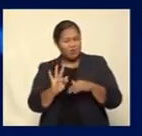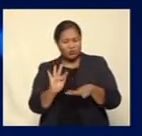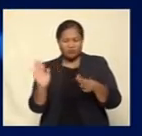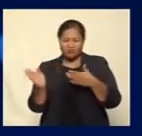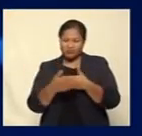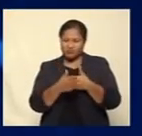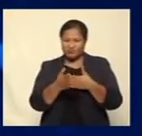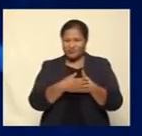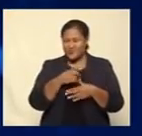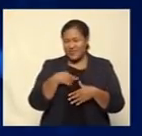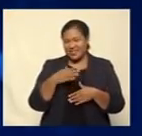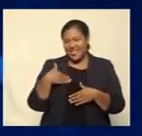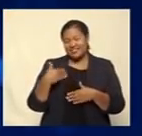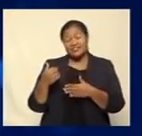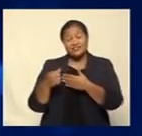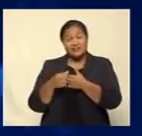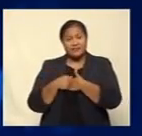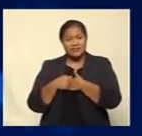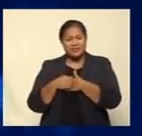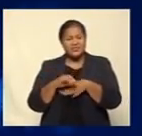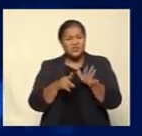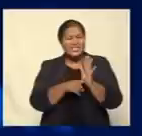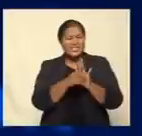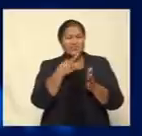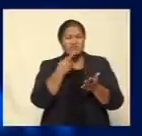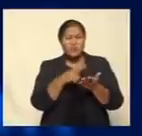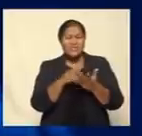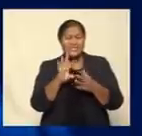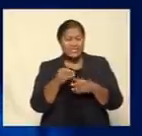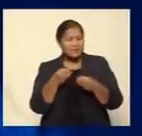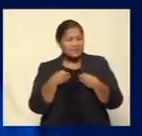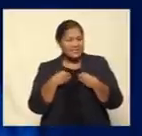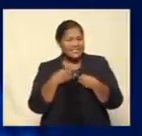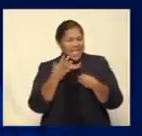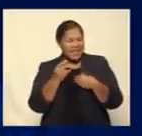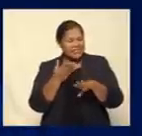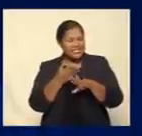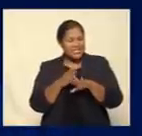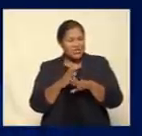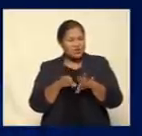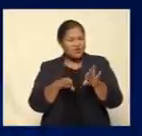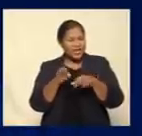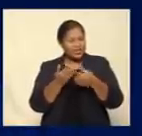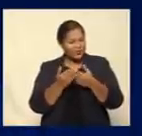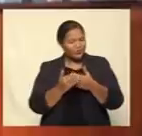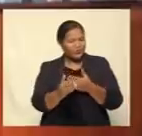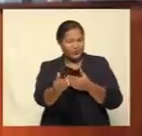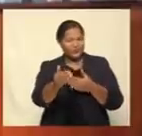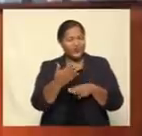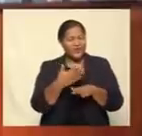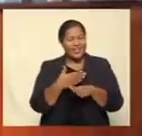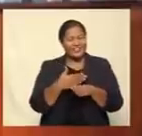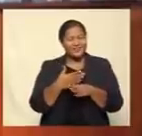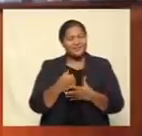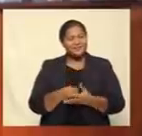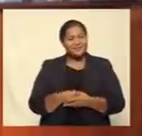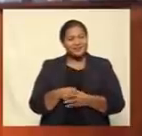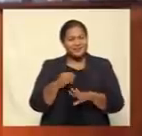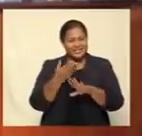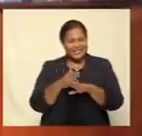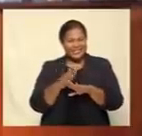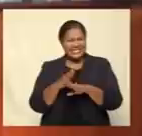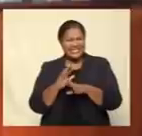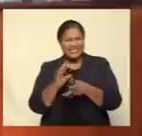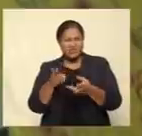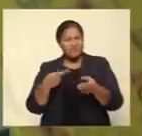safety. Linares reports some businesses have come up with new plans to stay afloat. New Grills restaurant